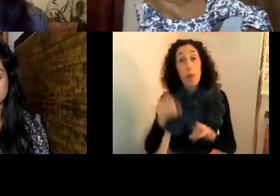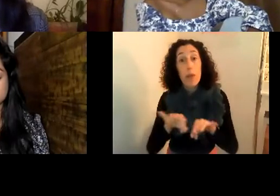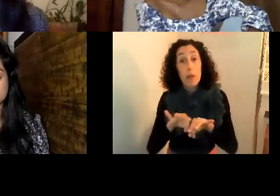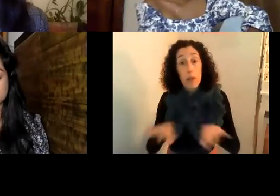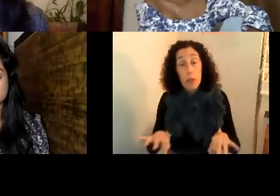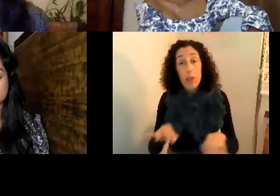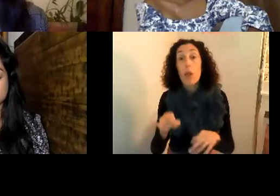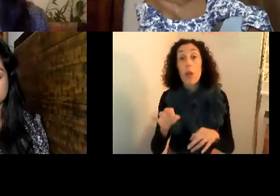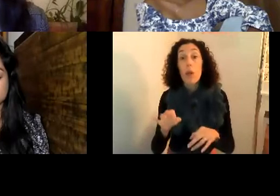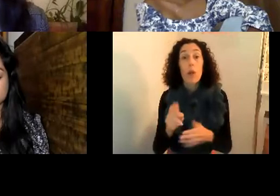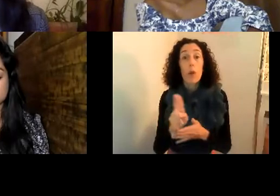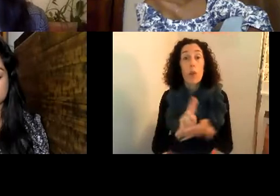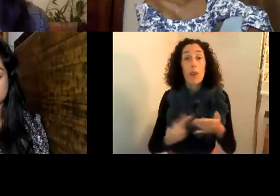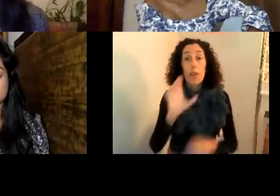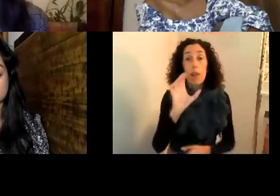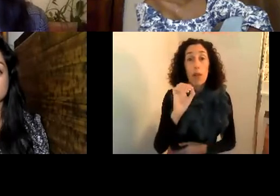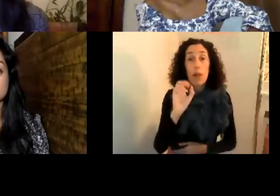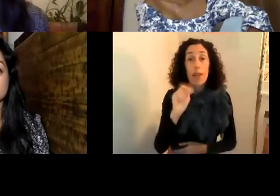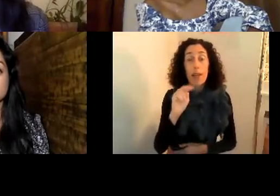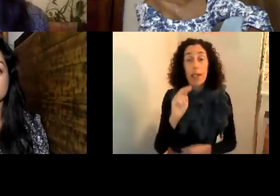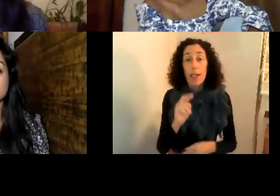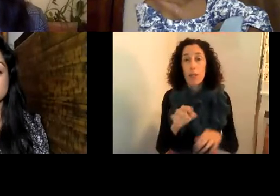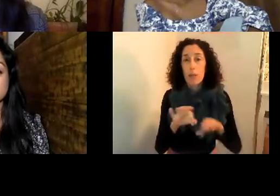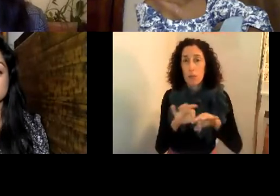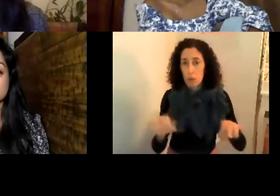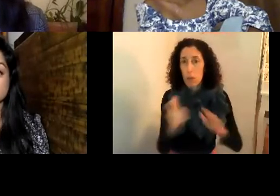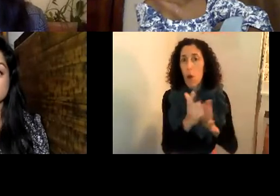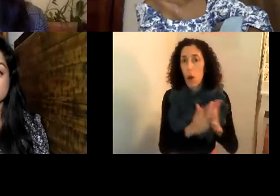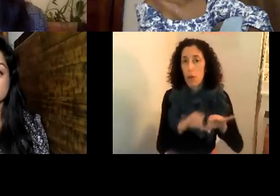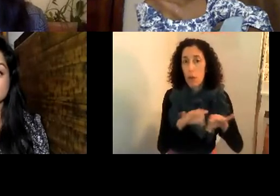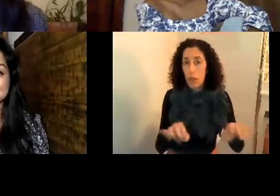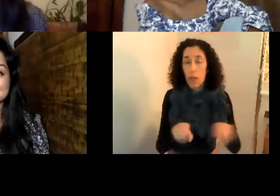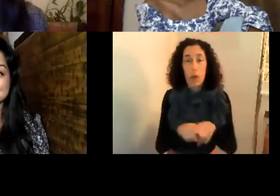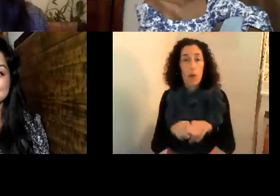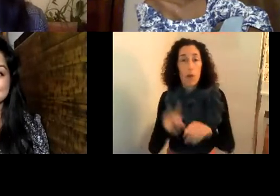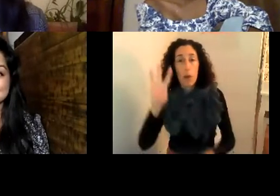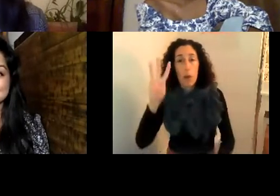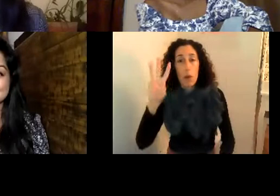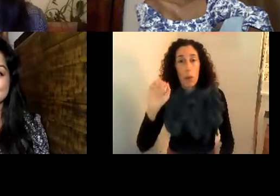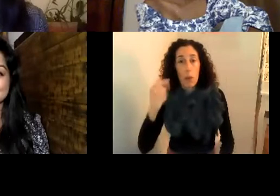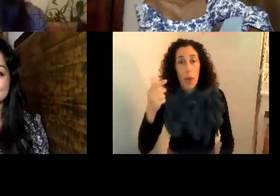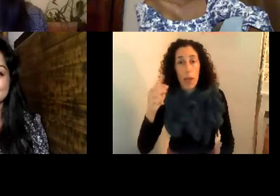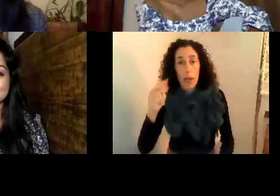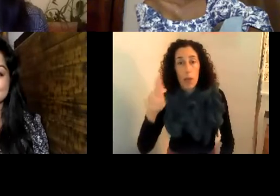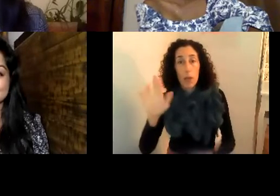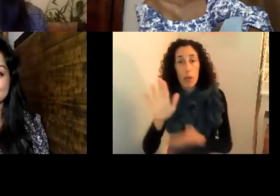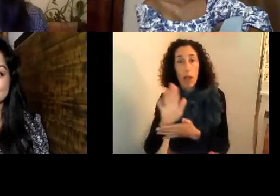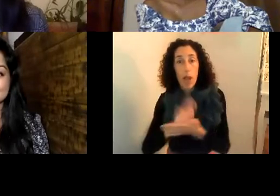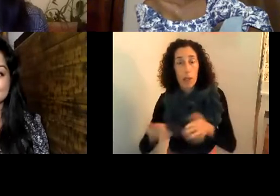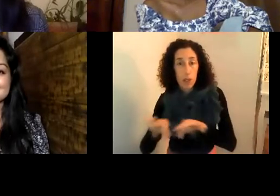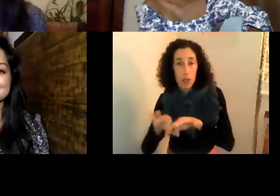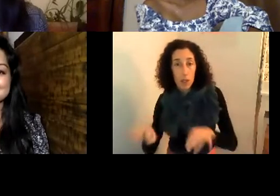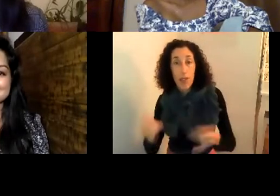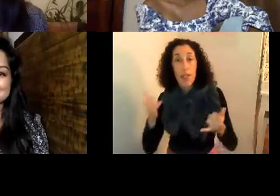Connecticut School of Law and Wagner College. So now I turn it over to Rebecca Kelly G.